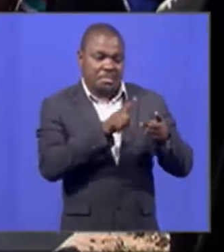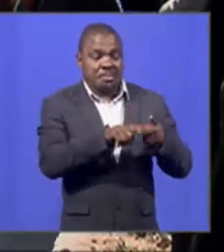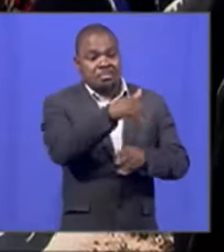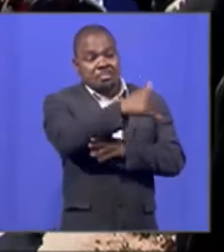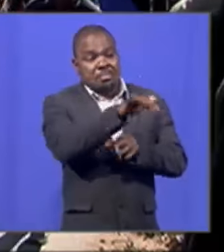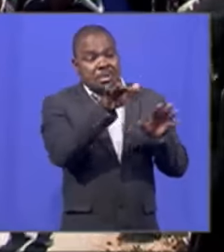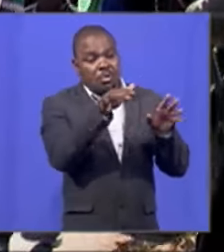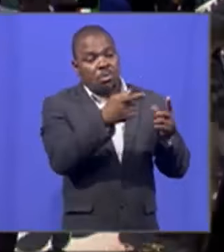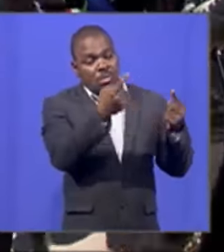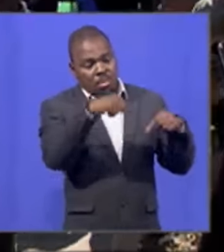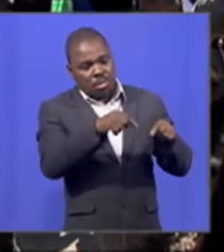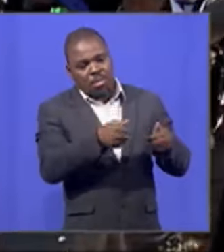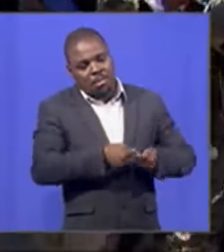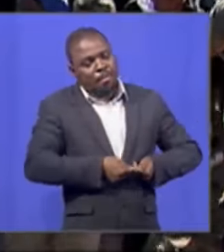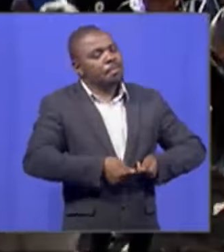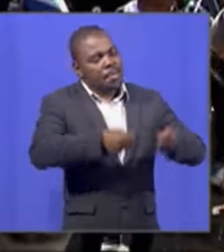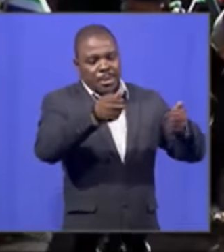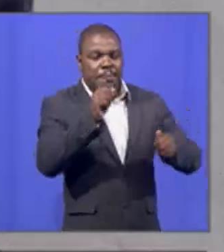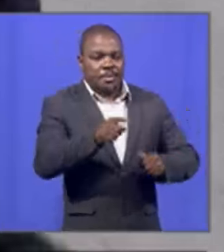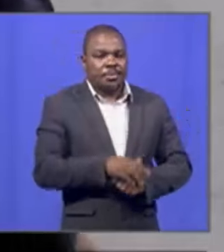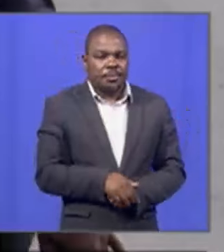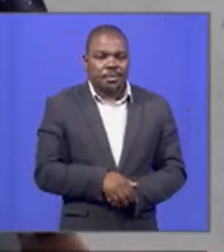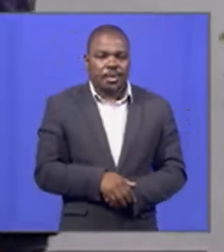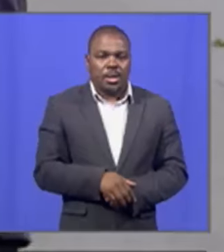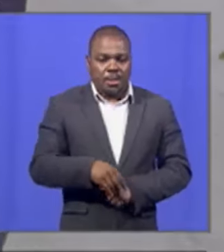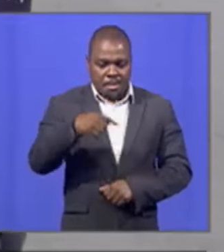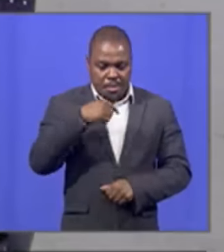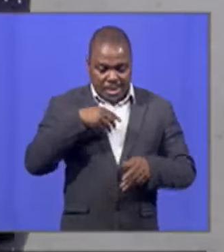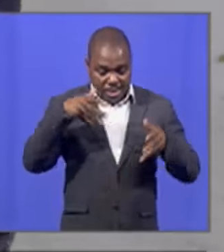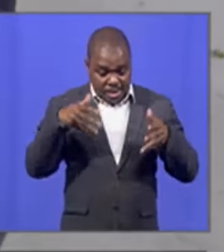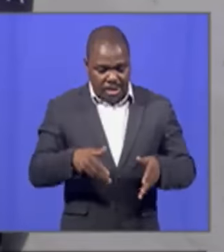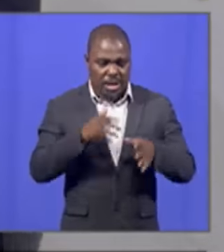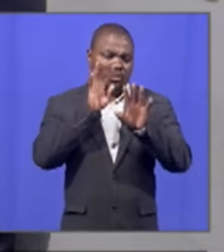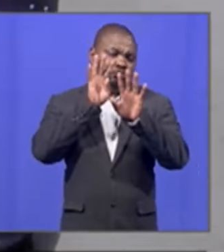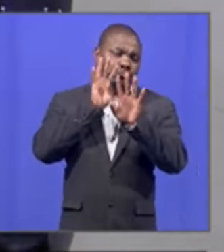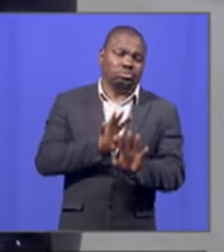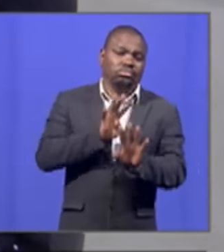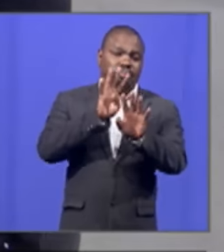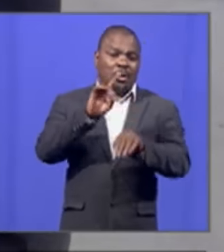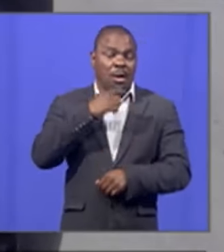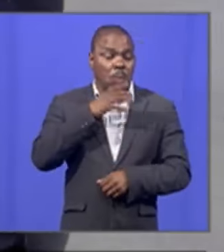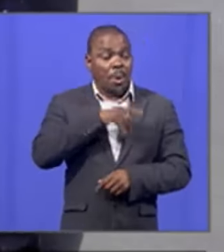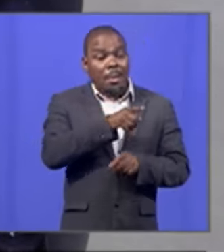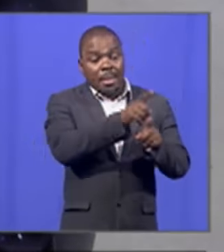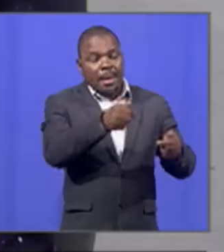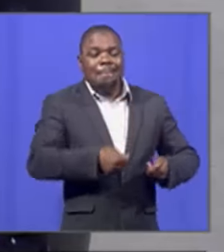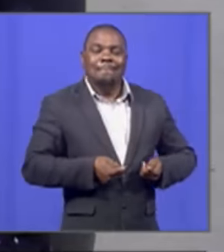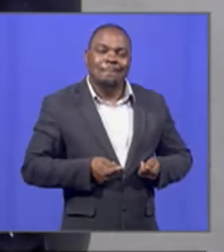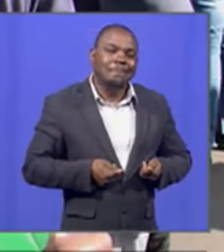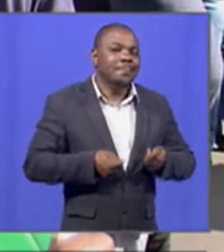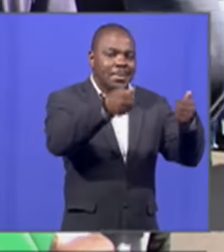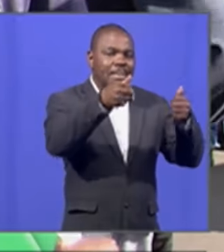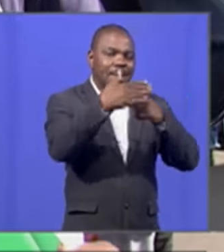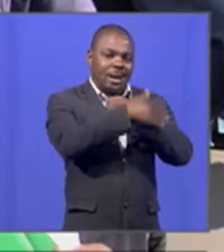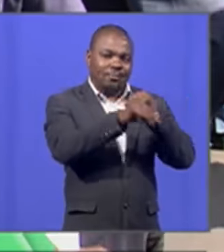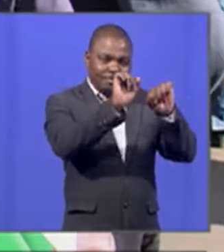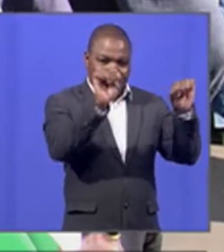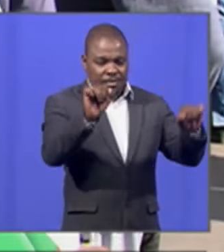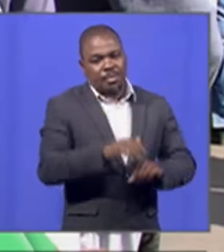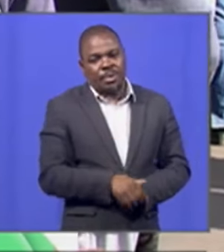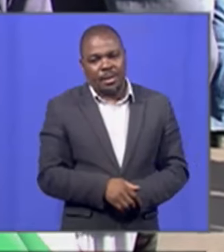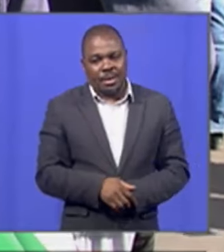ba tšwele ka motse. We are here to the march in order that we want them to go back to their countries. The whole